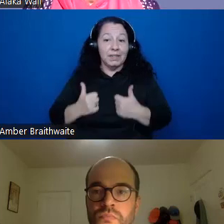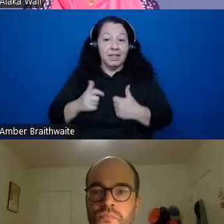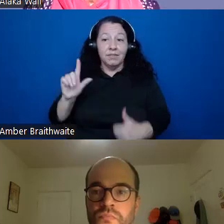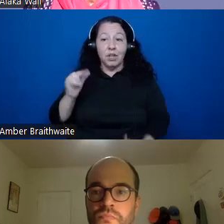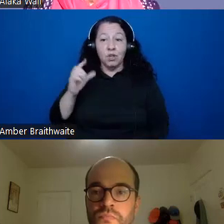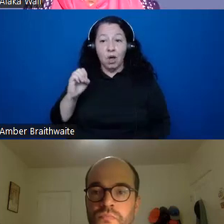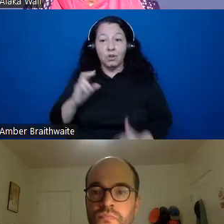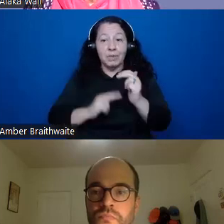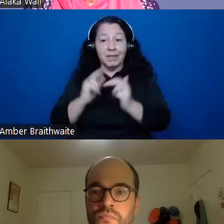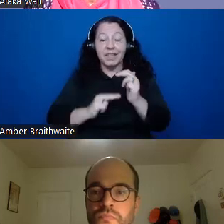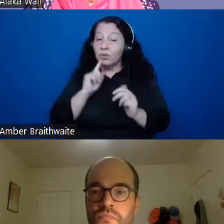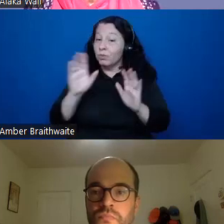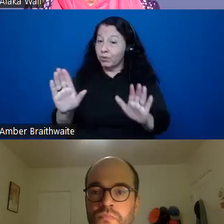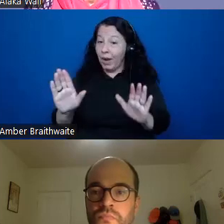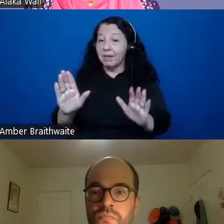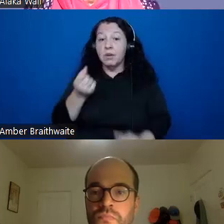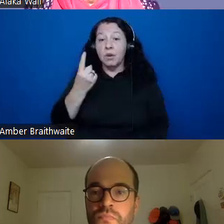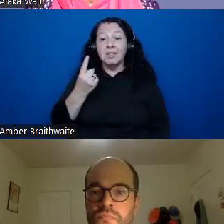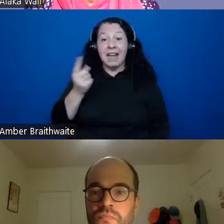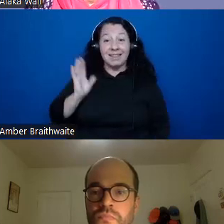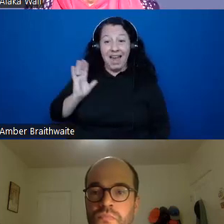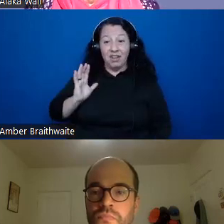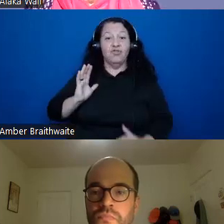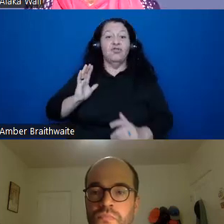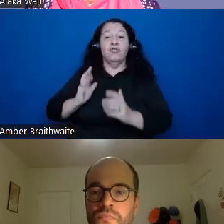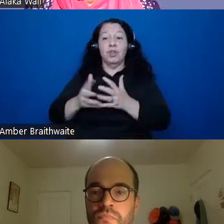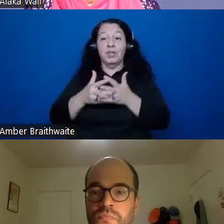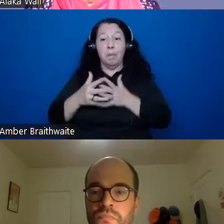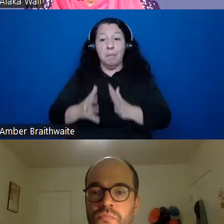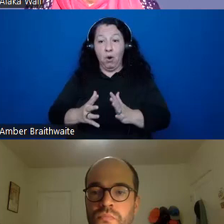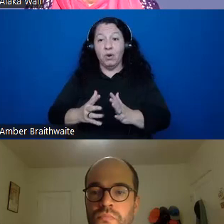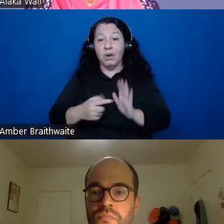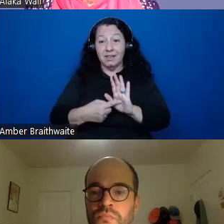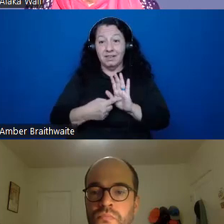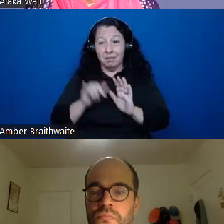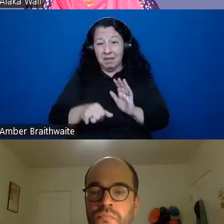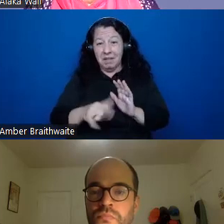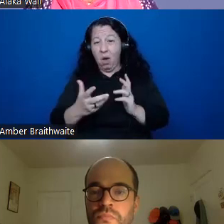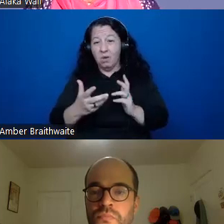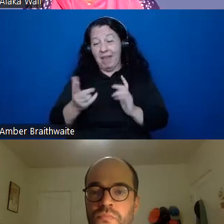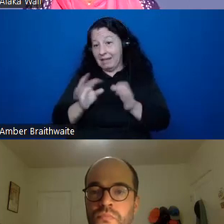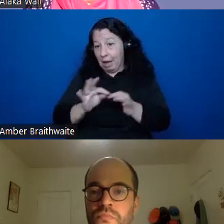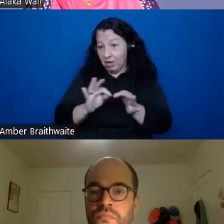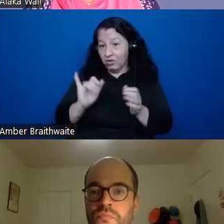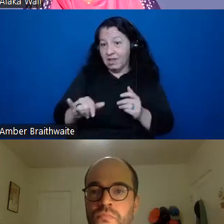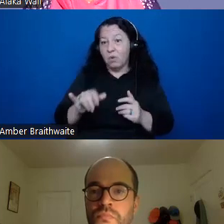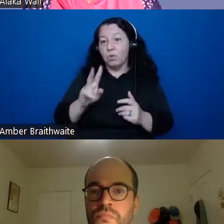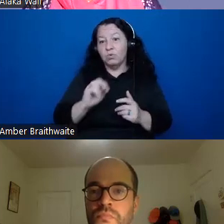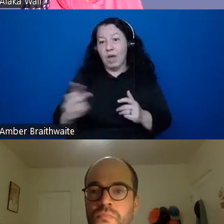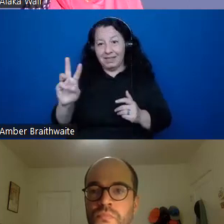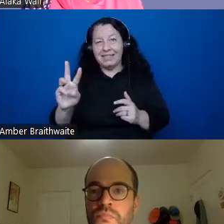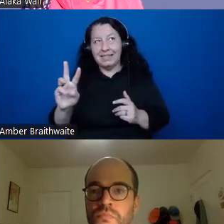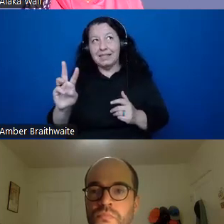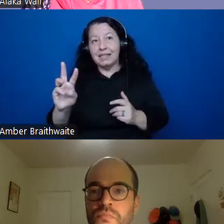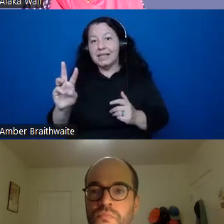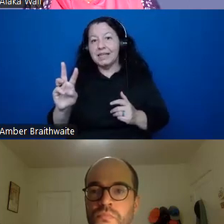Ancient Americas exhibit, that was renovated, as I said, by 2006. And